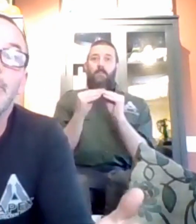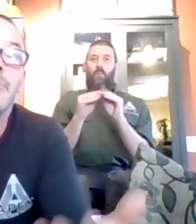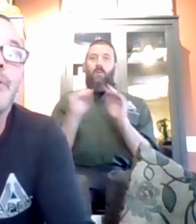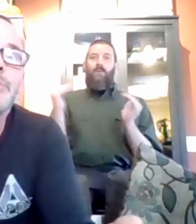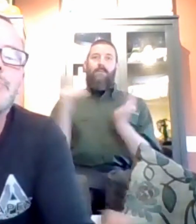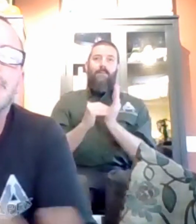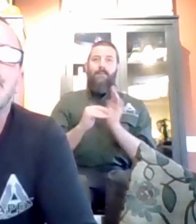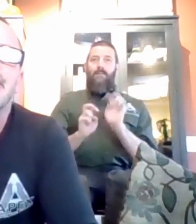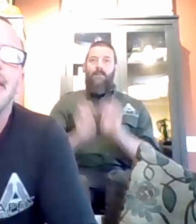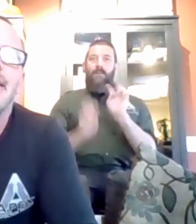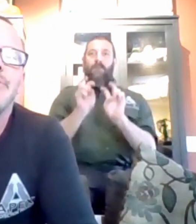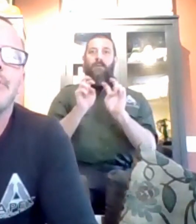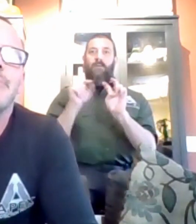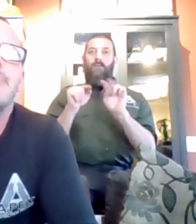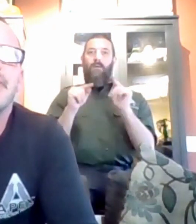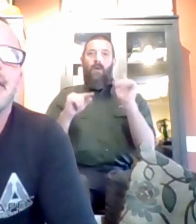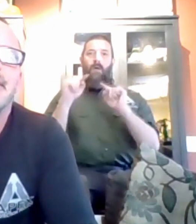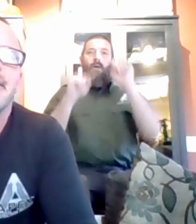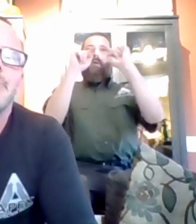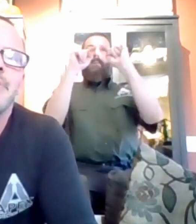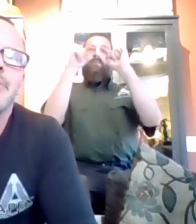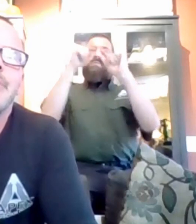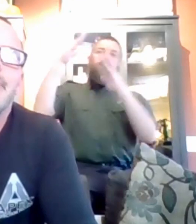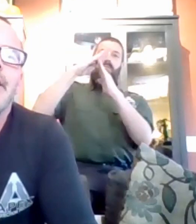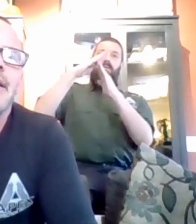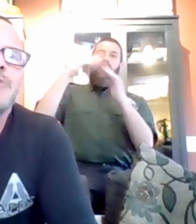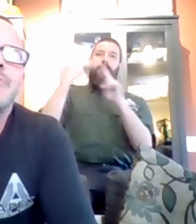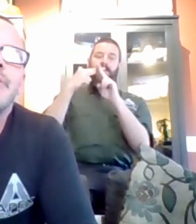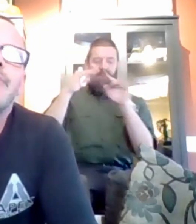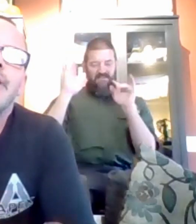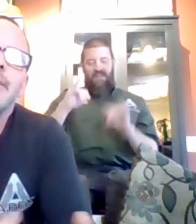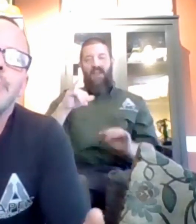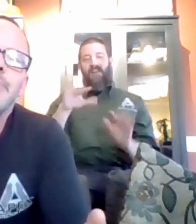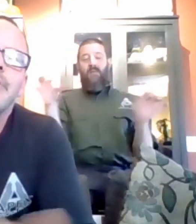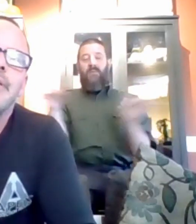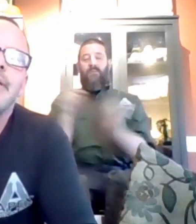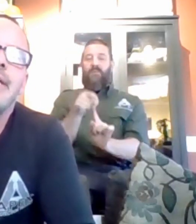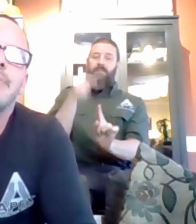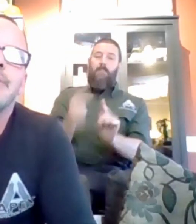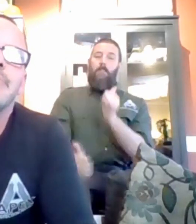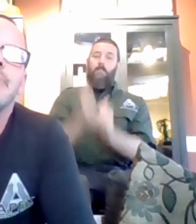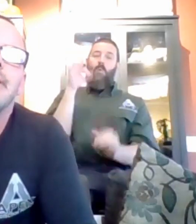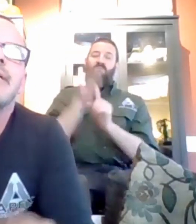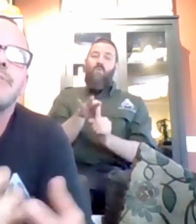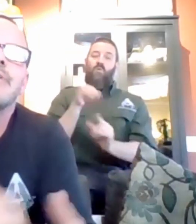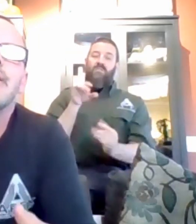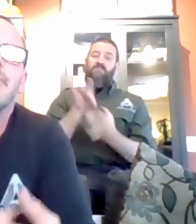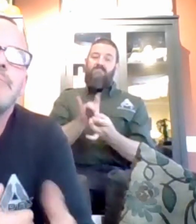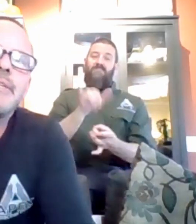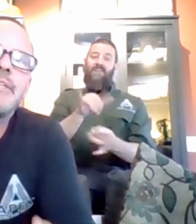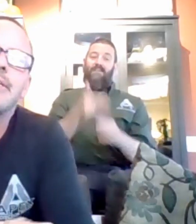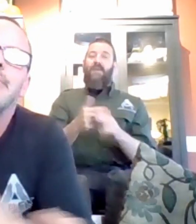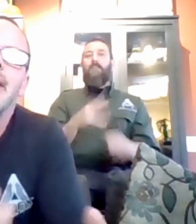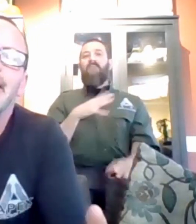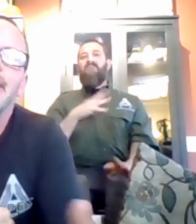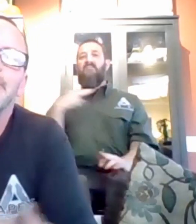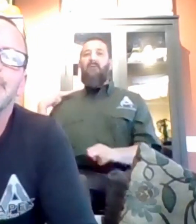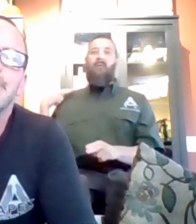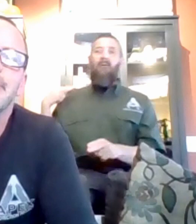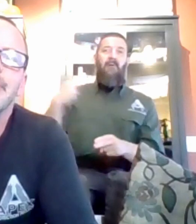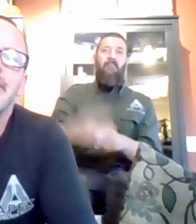another vote, and the one with the most votes ends up being that name. So it's really fun. And then the person that named